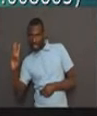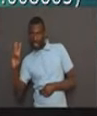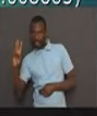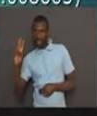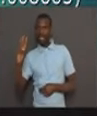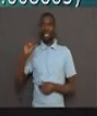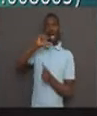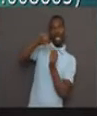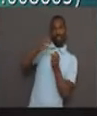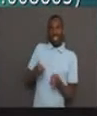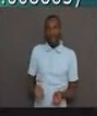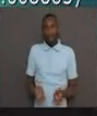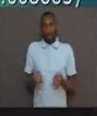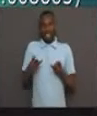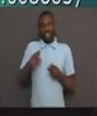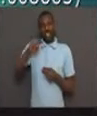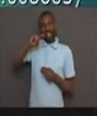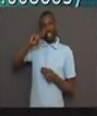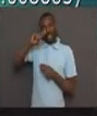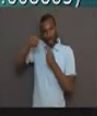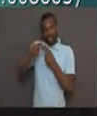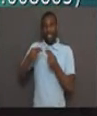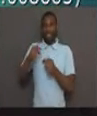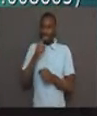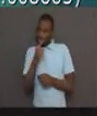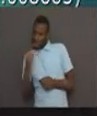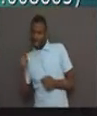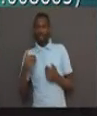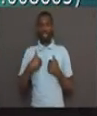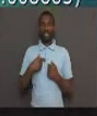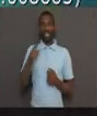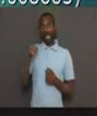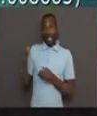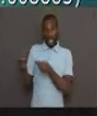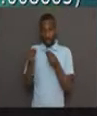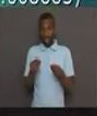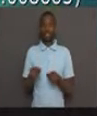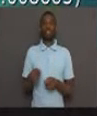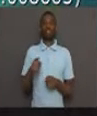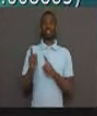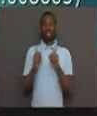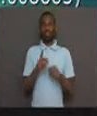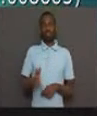1.007276 atomic mass units each, which gives us